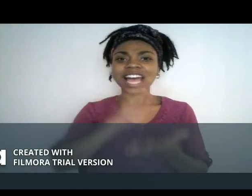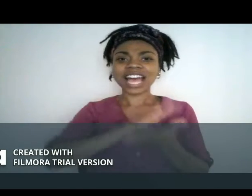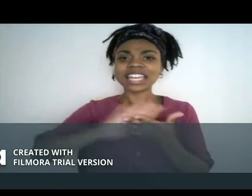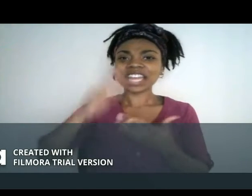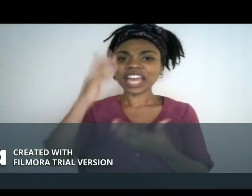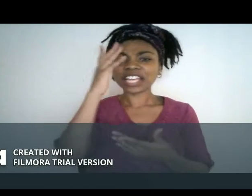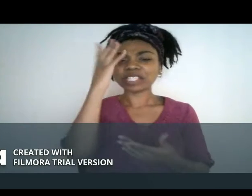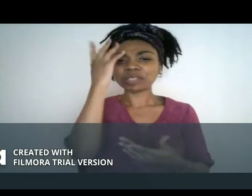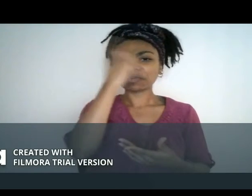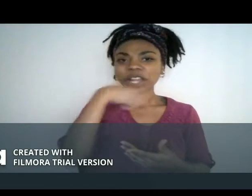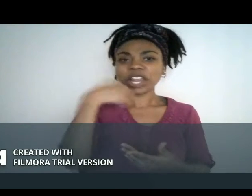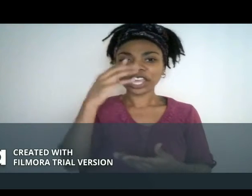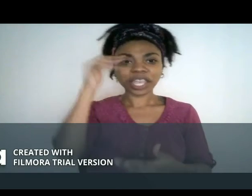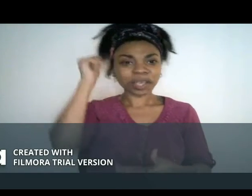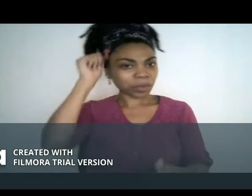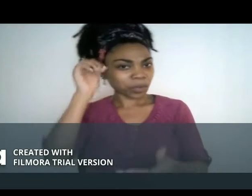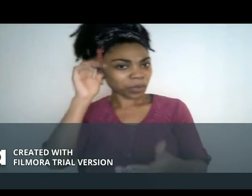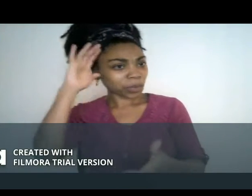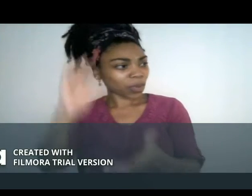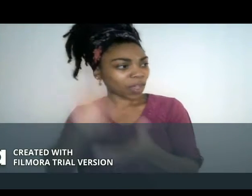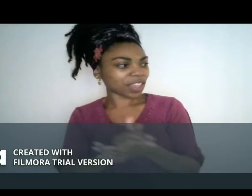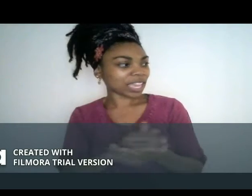her. And